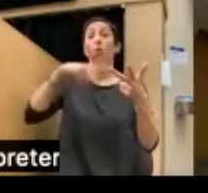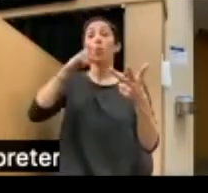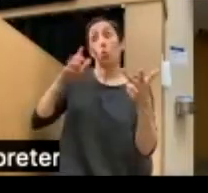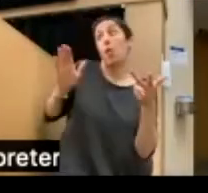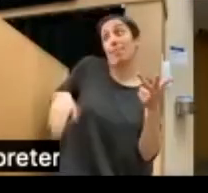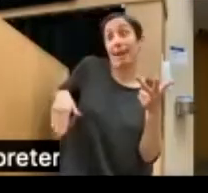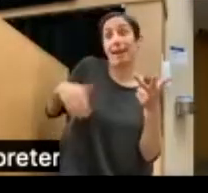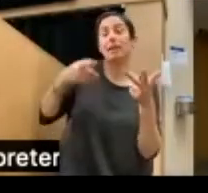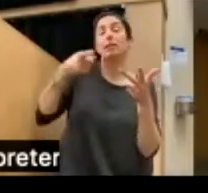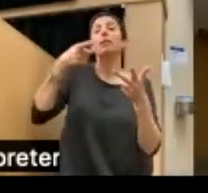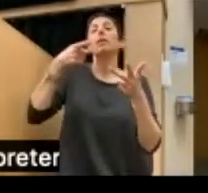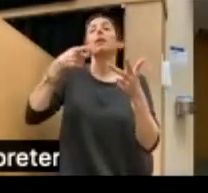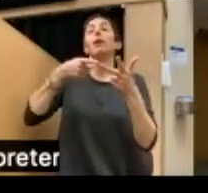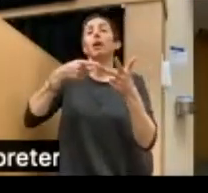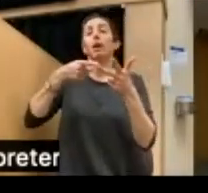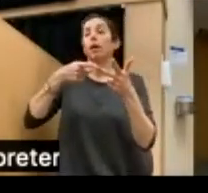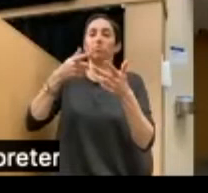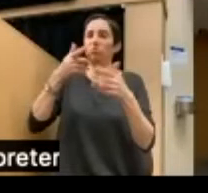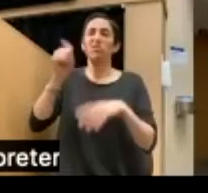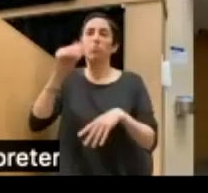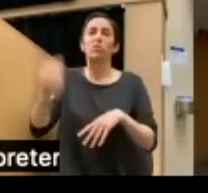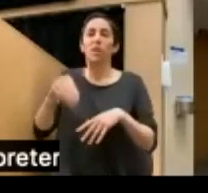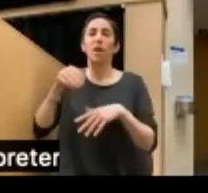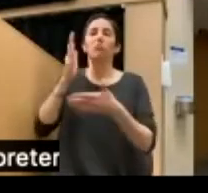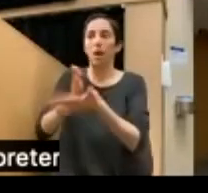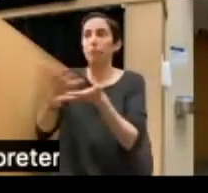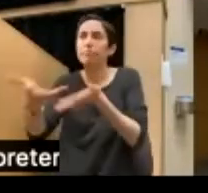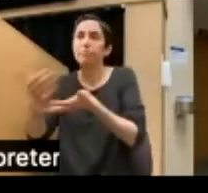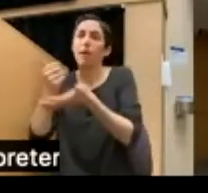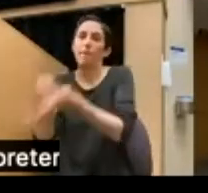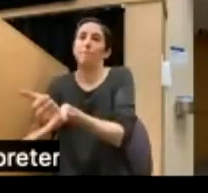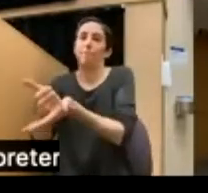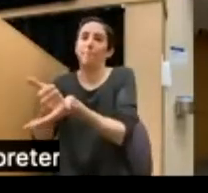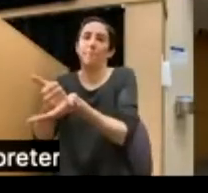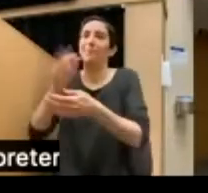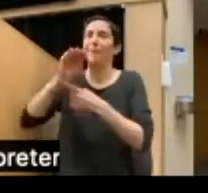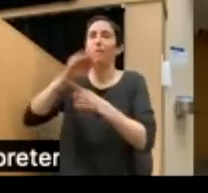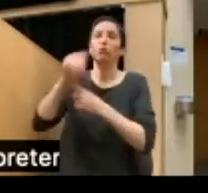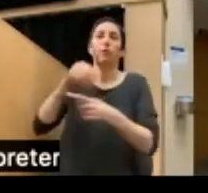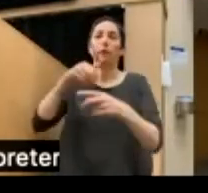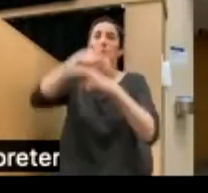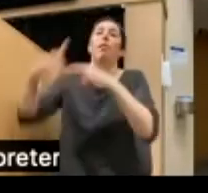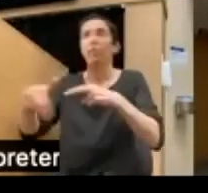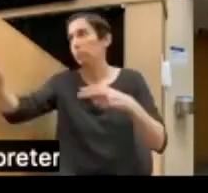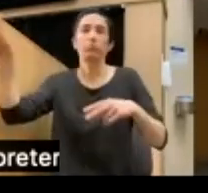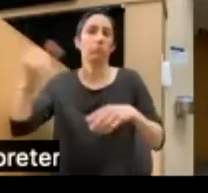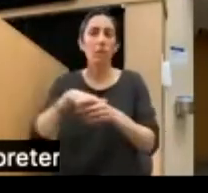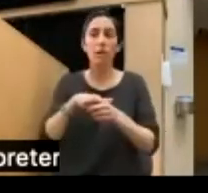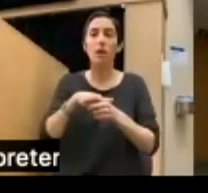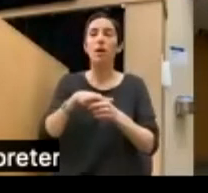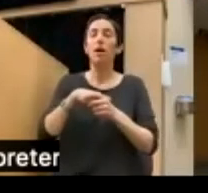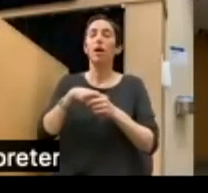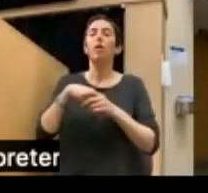were, kind-hearted theology students, and they going to give a lecture about the Good Samaritan principle, and they blew right by somebody who